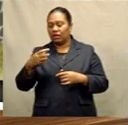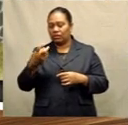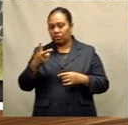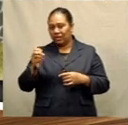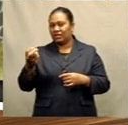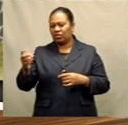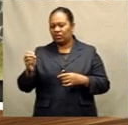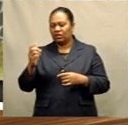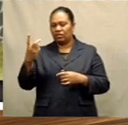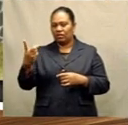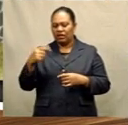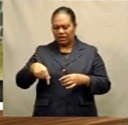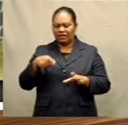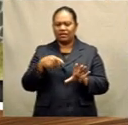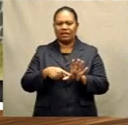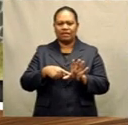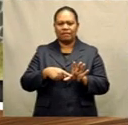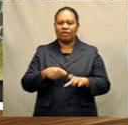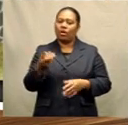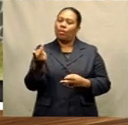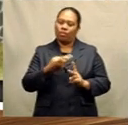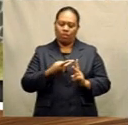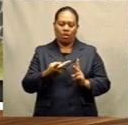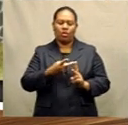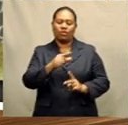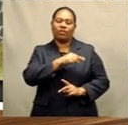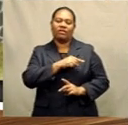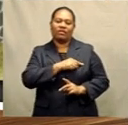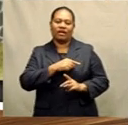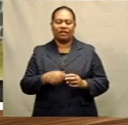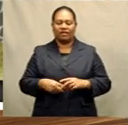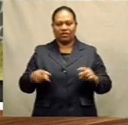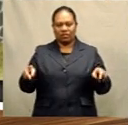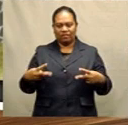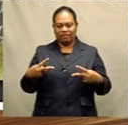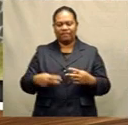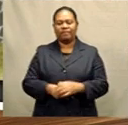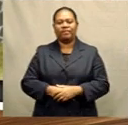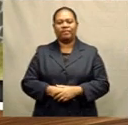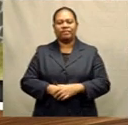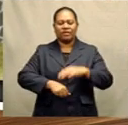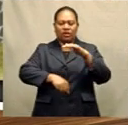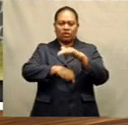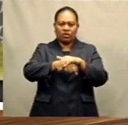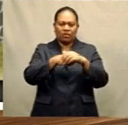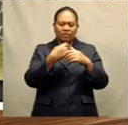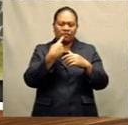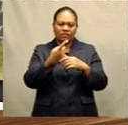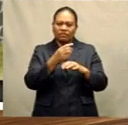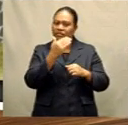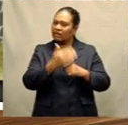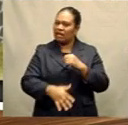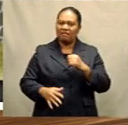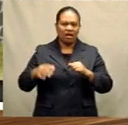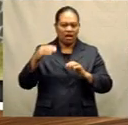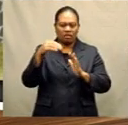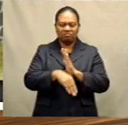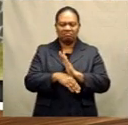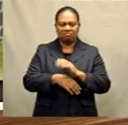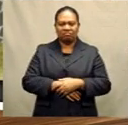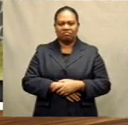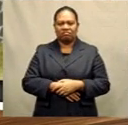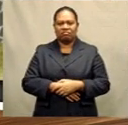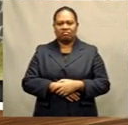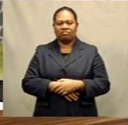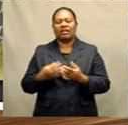both teams qualifying for the quarterfinals. Brazil going to the knockouts as top of Group B without losing a game. Ecuador, on the other